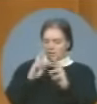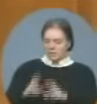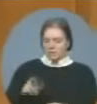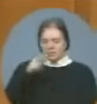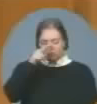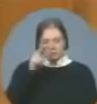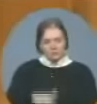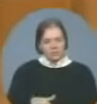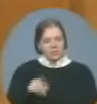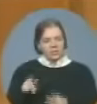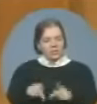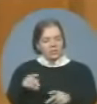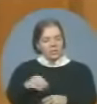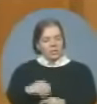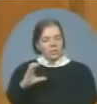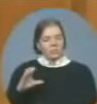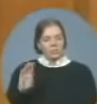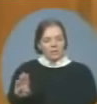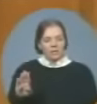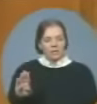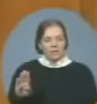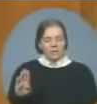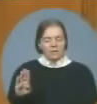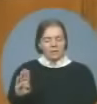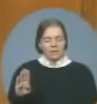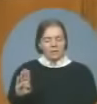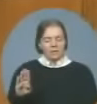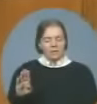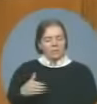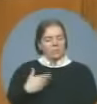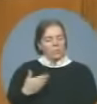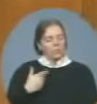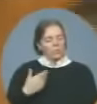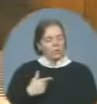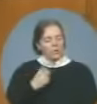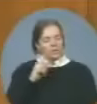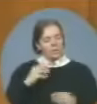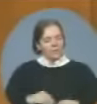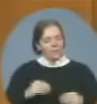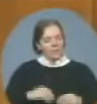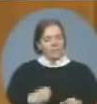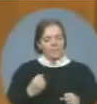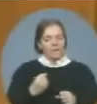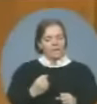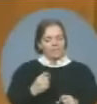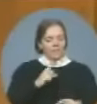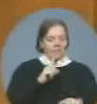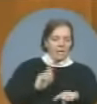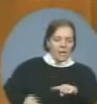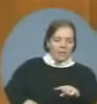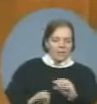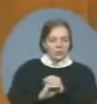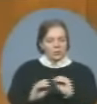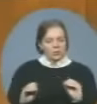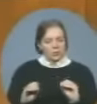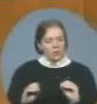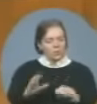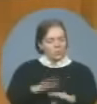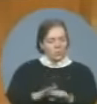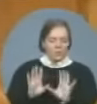his operatives from offering a bribe to Chuck Cadman? And why has he remained silent for 3 years, 2 years as Prime Minister of this